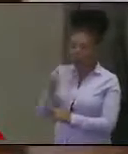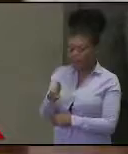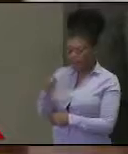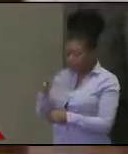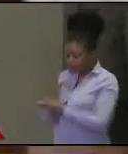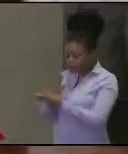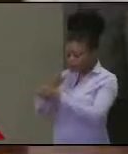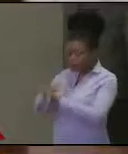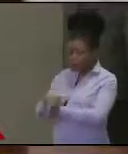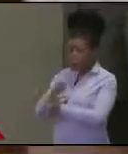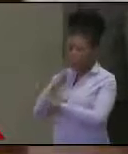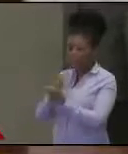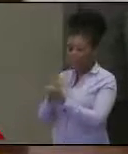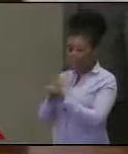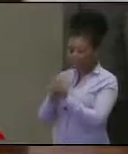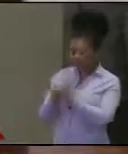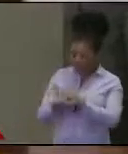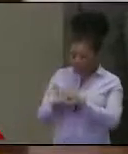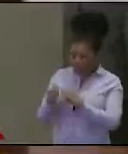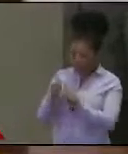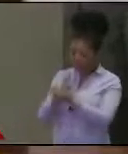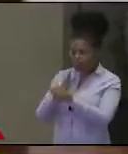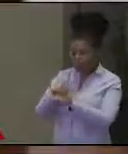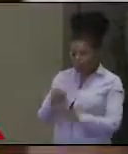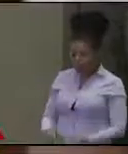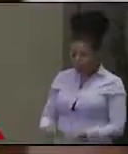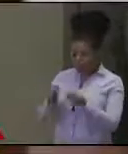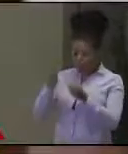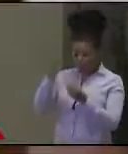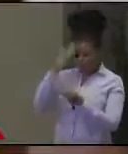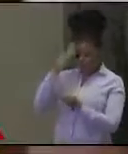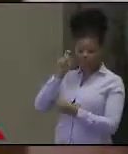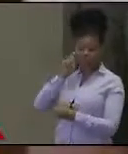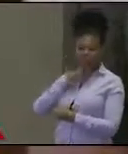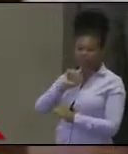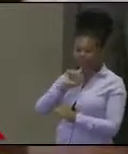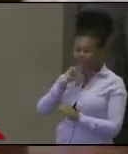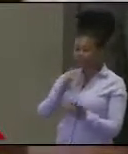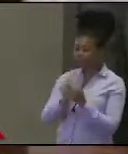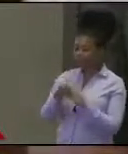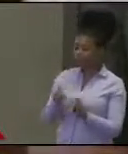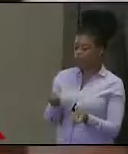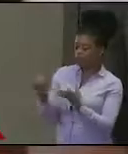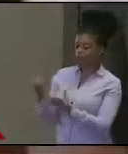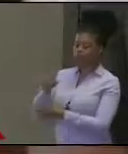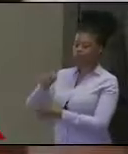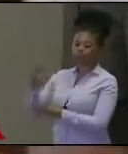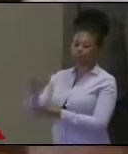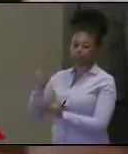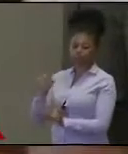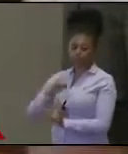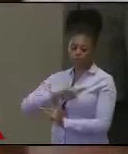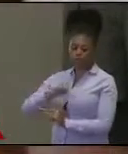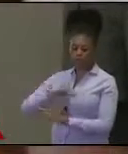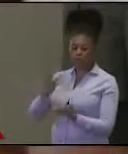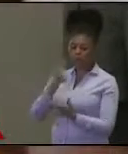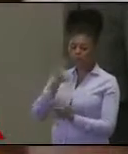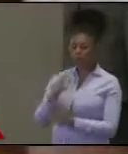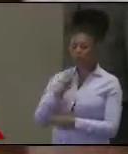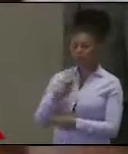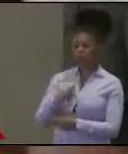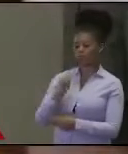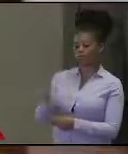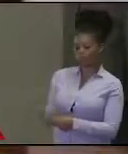ntsimi itshintshe laa ntsimi ibiyakokwenu benikhuliye katatomkhulu ibe yeyakulobani because apha kowenu akho mali yoyirhafela.